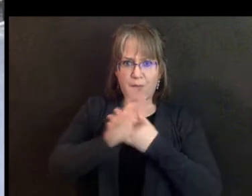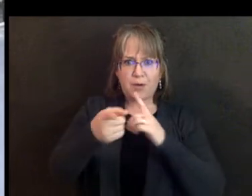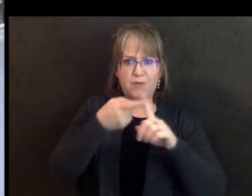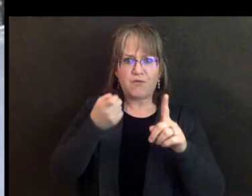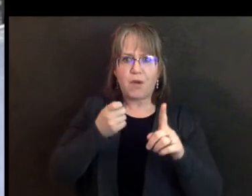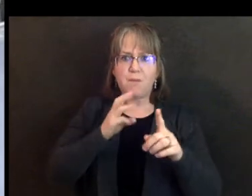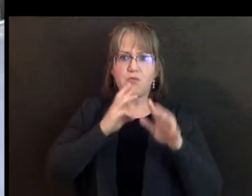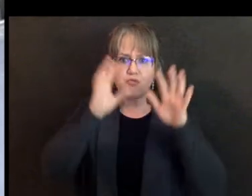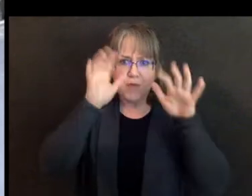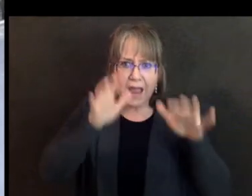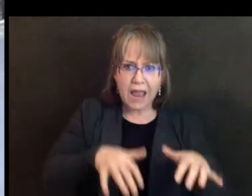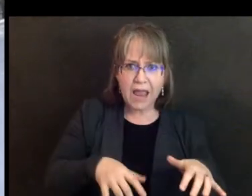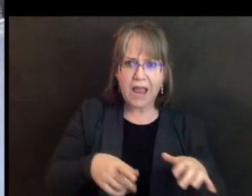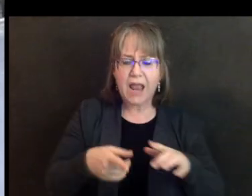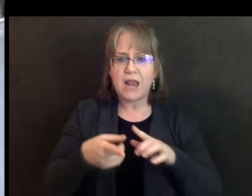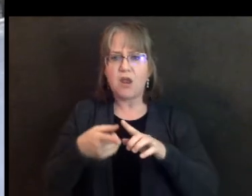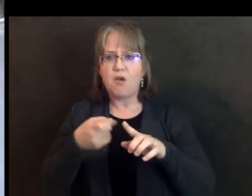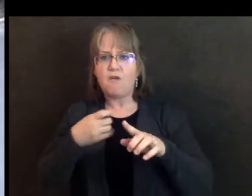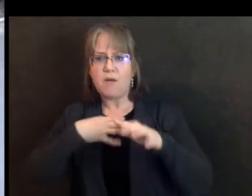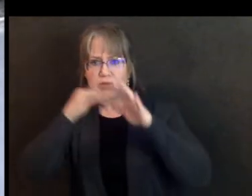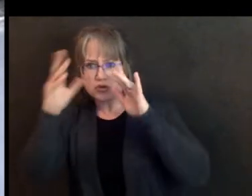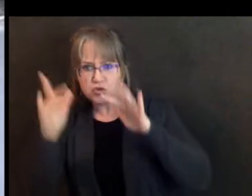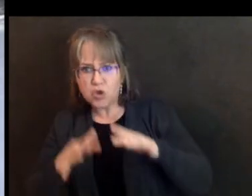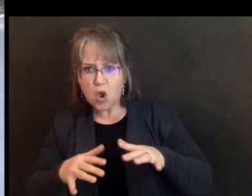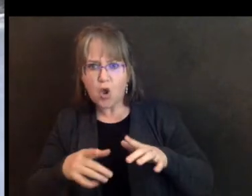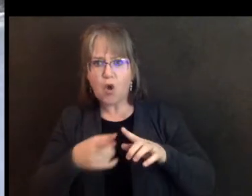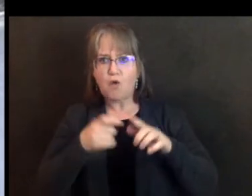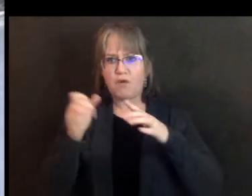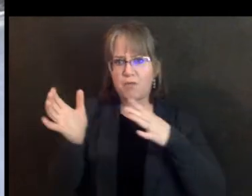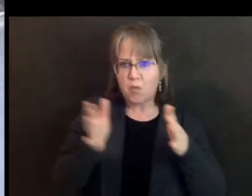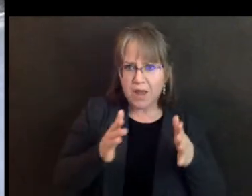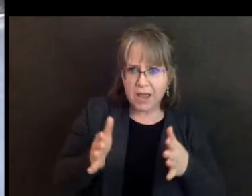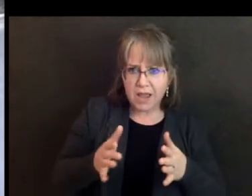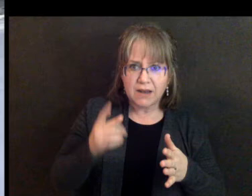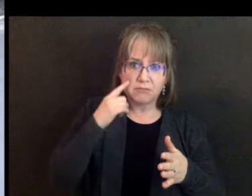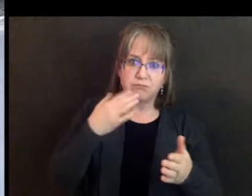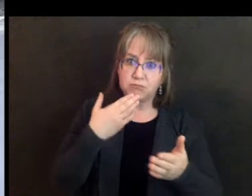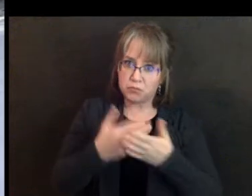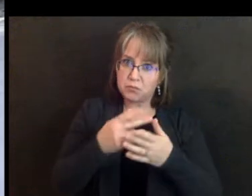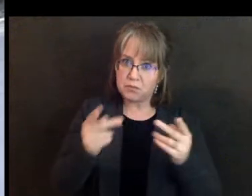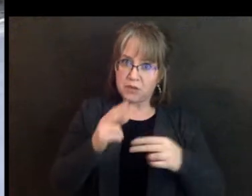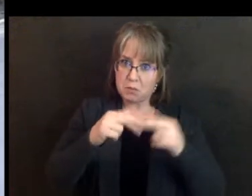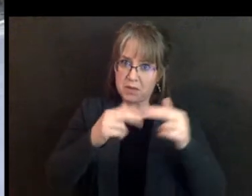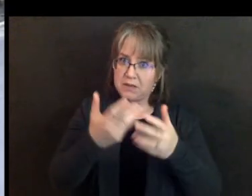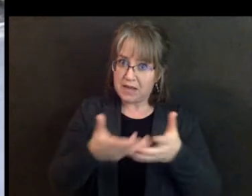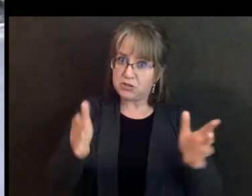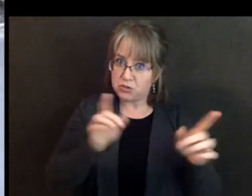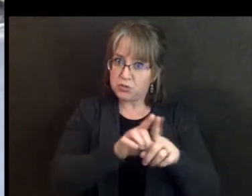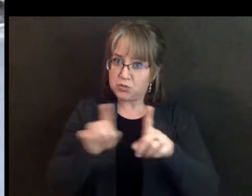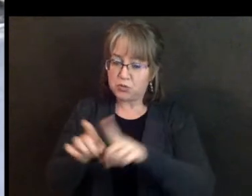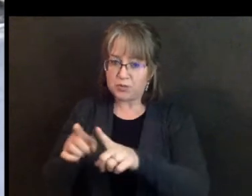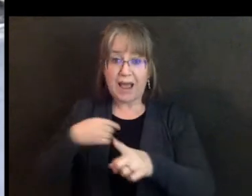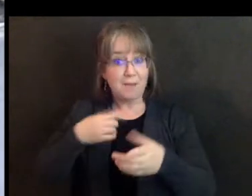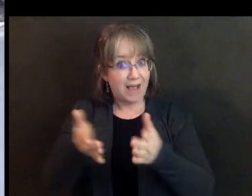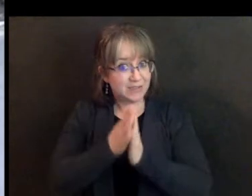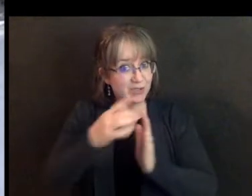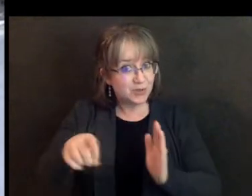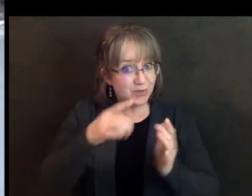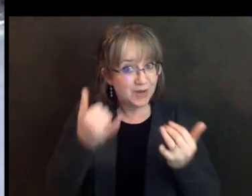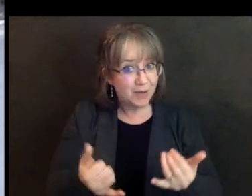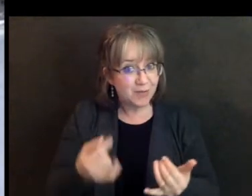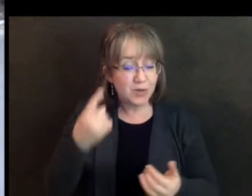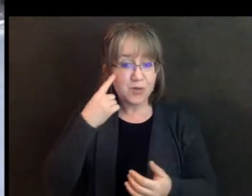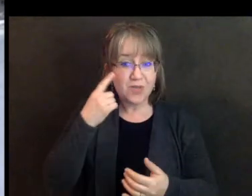the snow, from the wind. Good place to build a nest as well. And so I'll ask you, Do you think Harriman State Park, with the forest that we